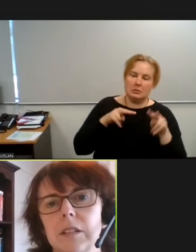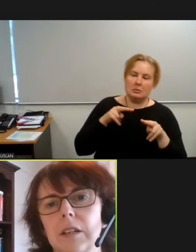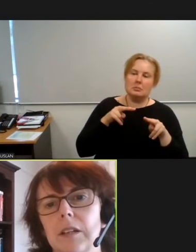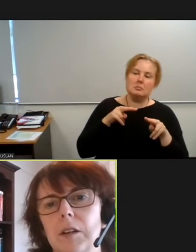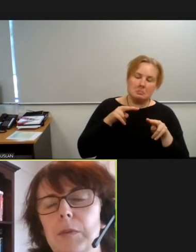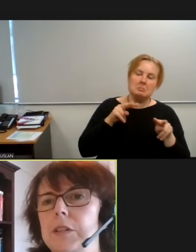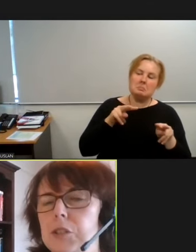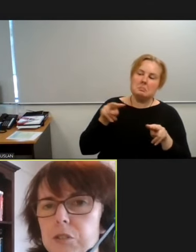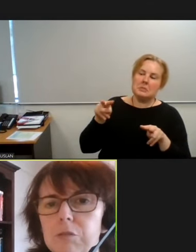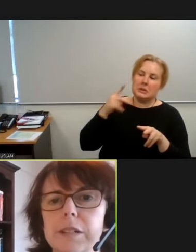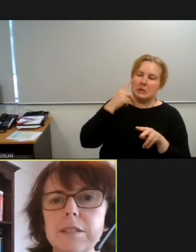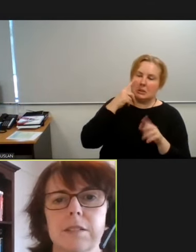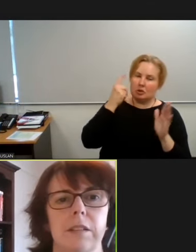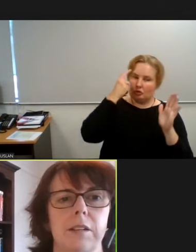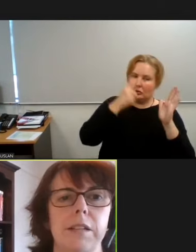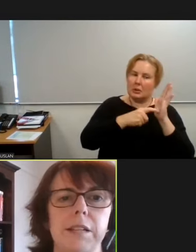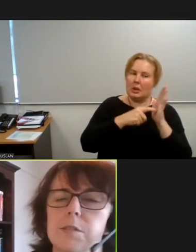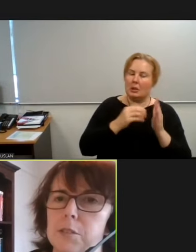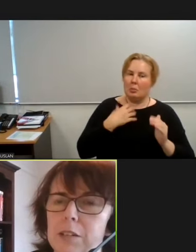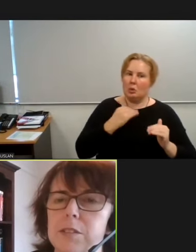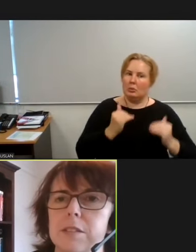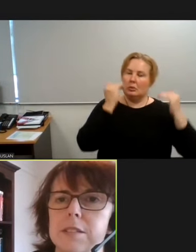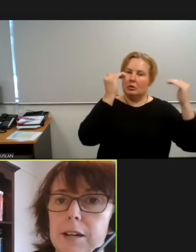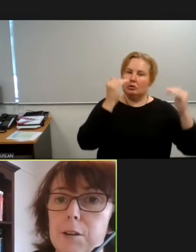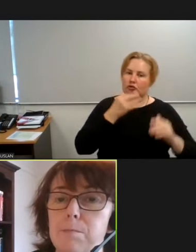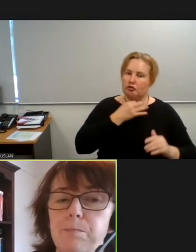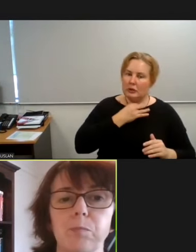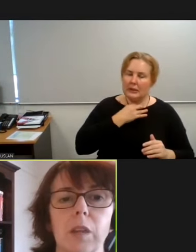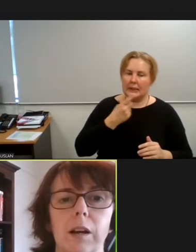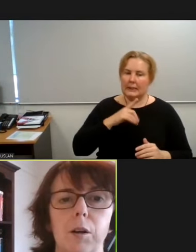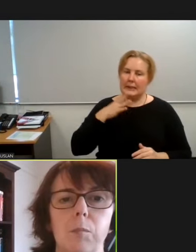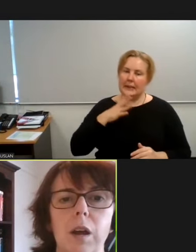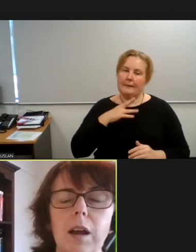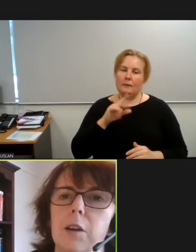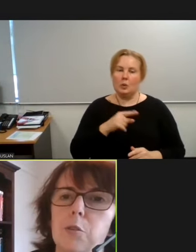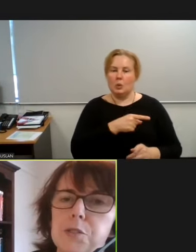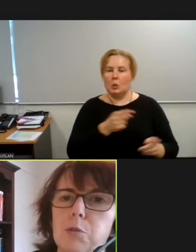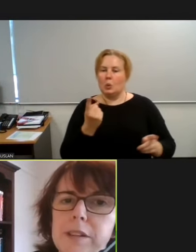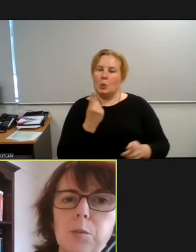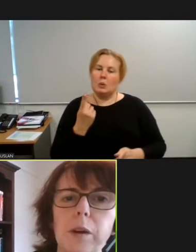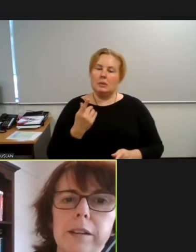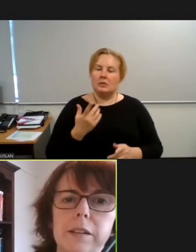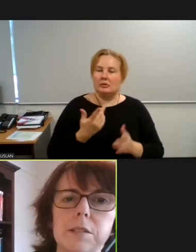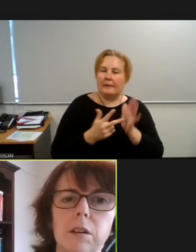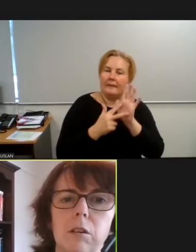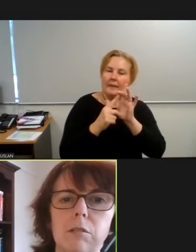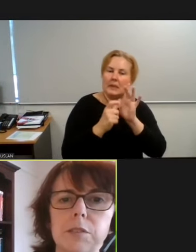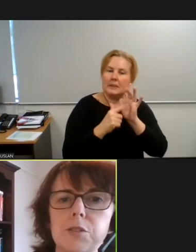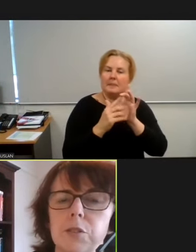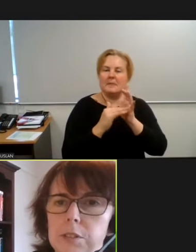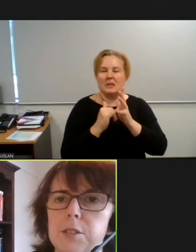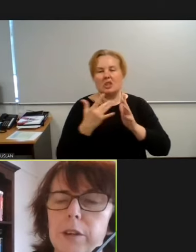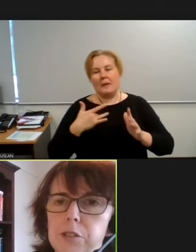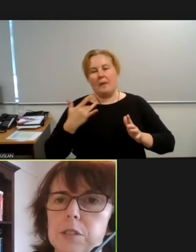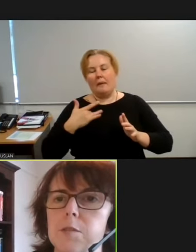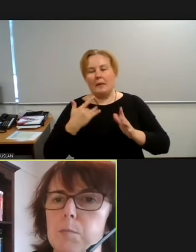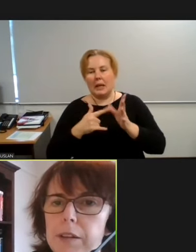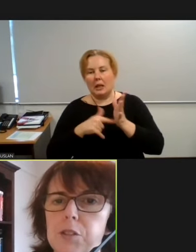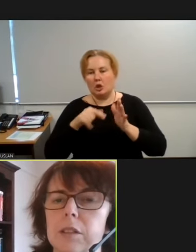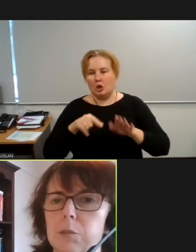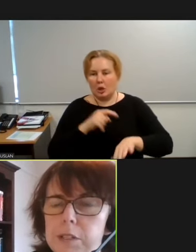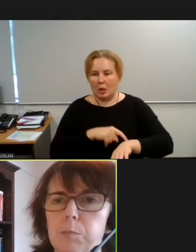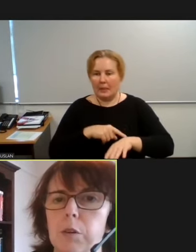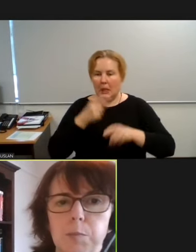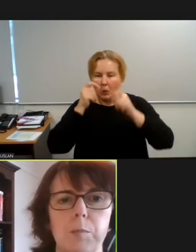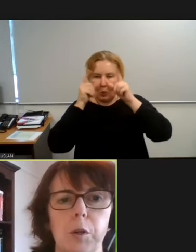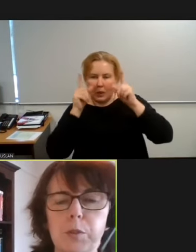risk and the additional risks and needs of survivors at this time. And also to raise awareness of additional considerations for